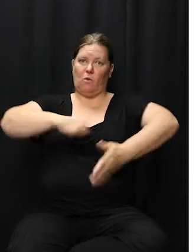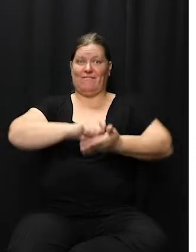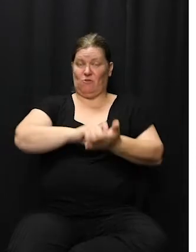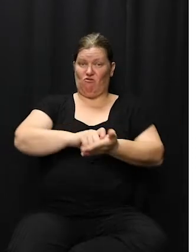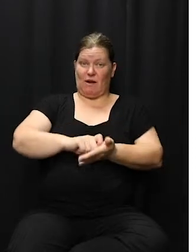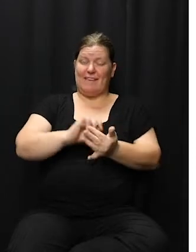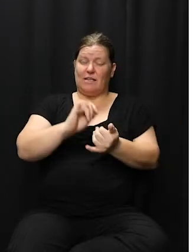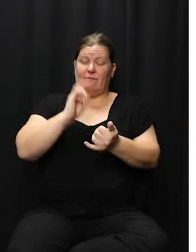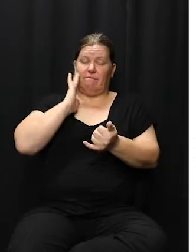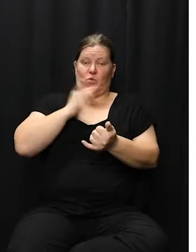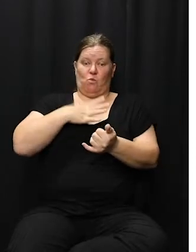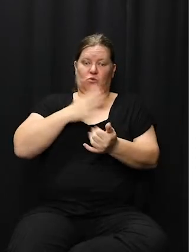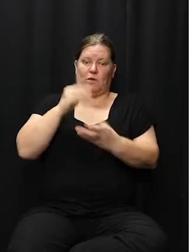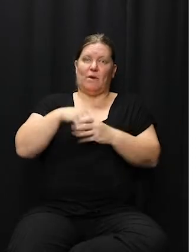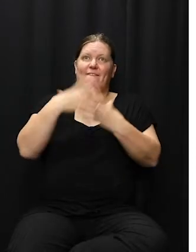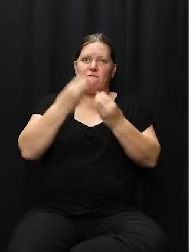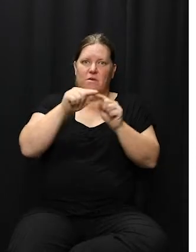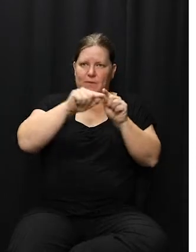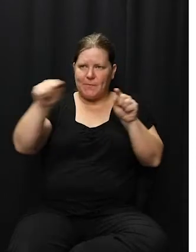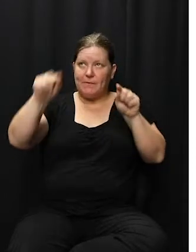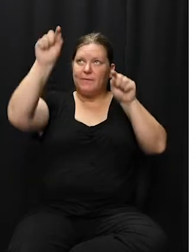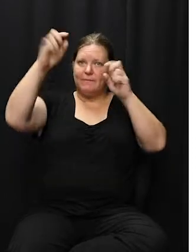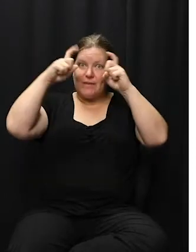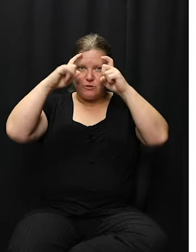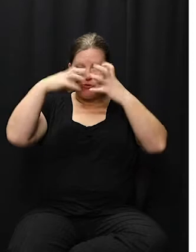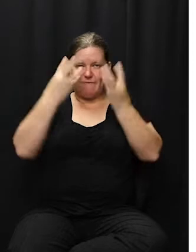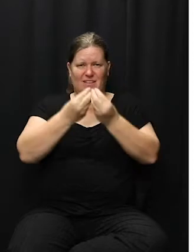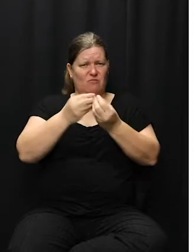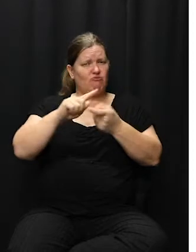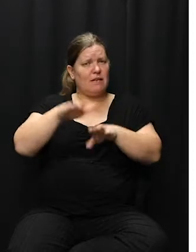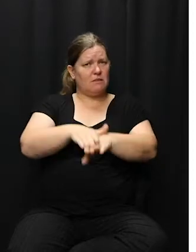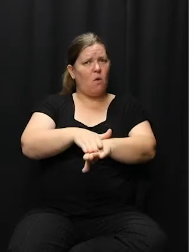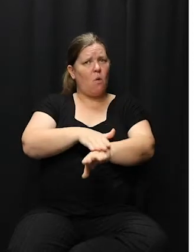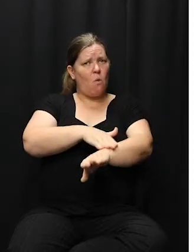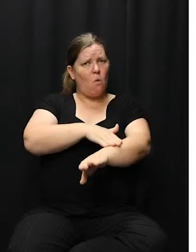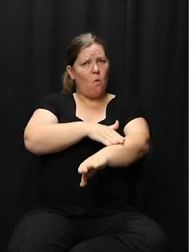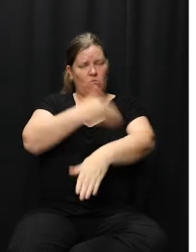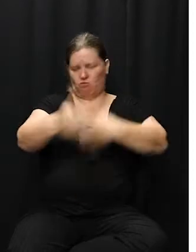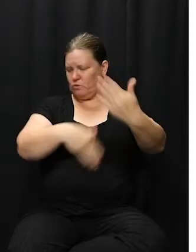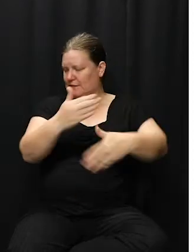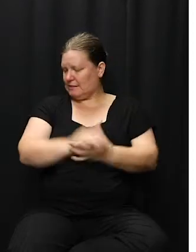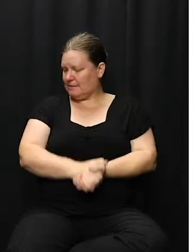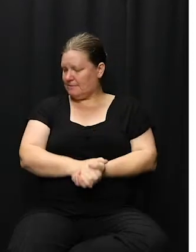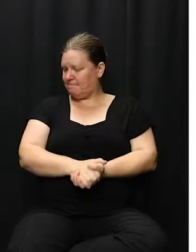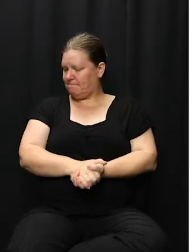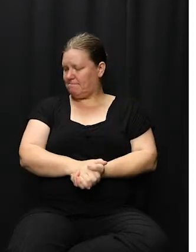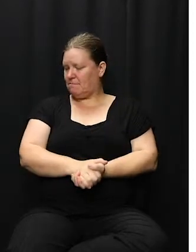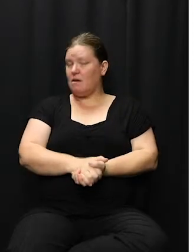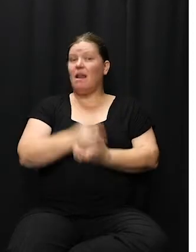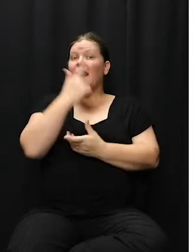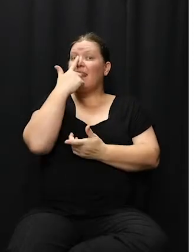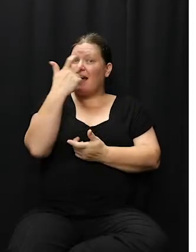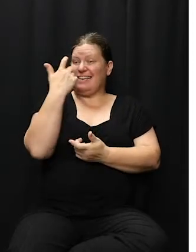want to include all of that information, it is an incredibly slow process to transcribe it. Luckily, recently, over the last sort of 10 or